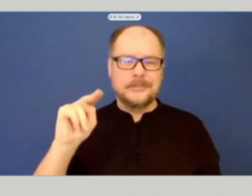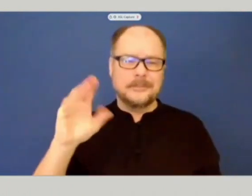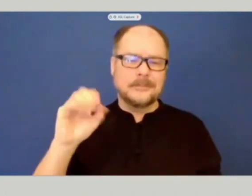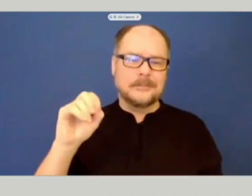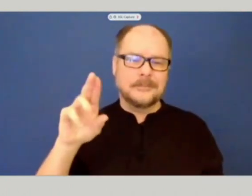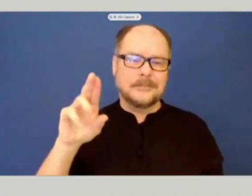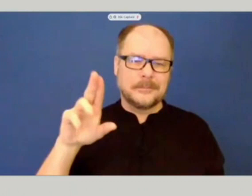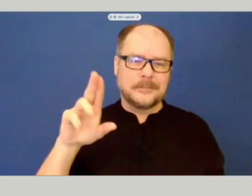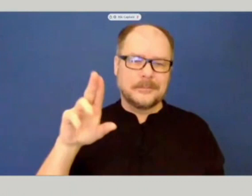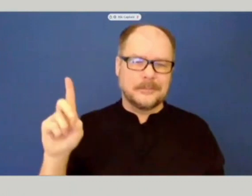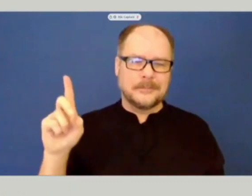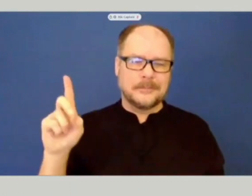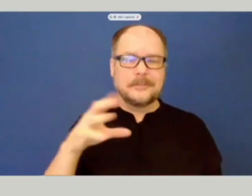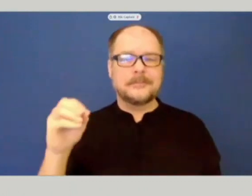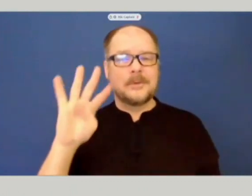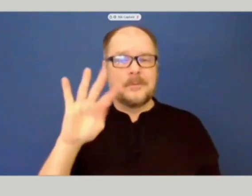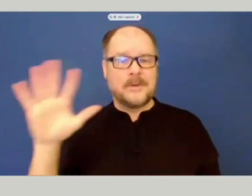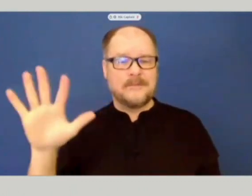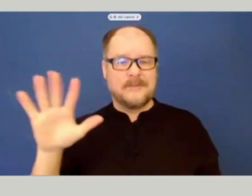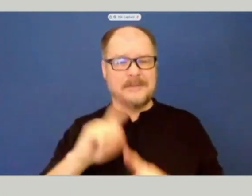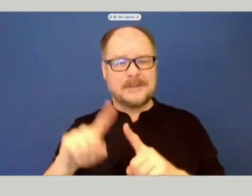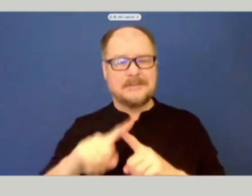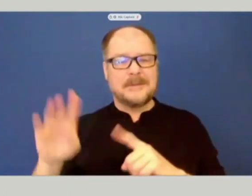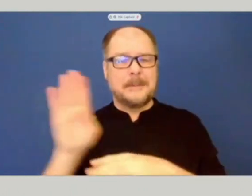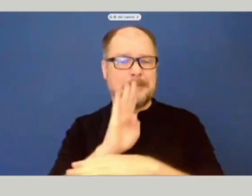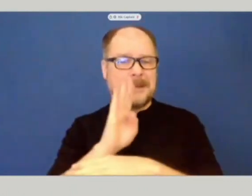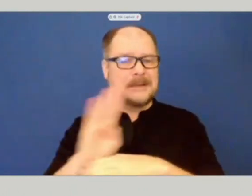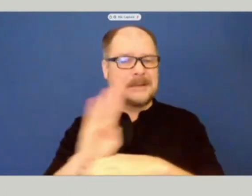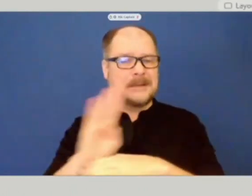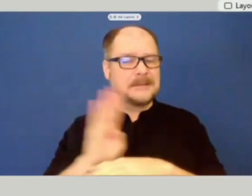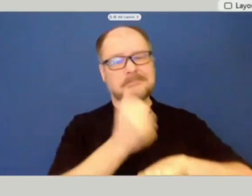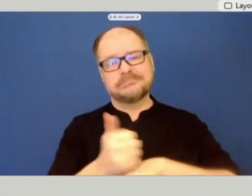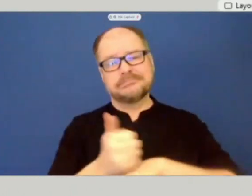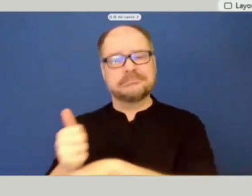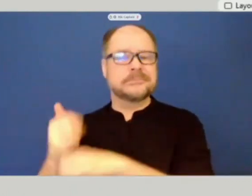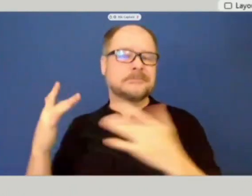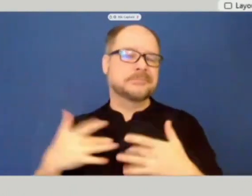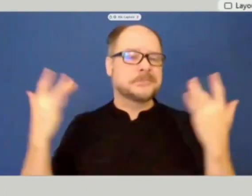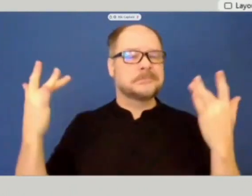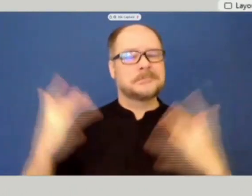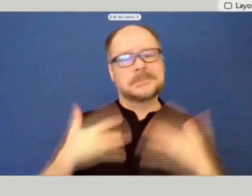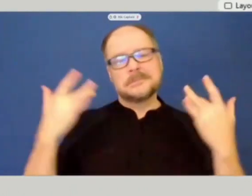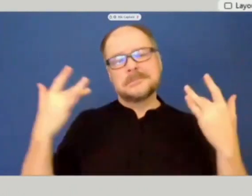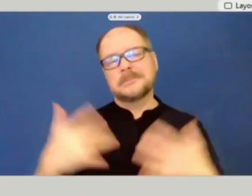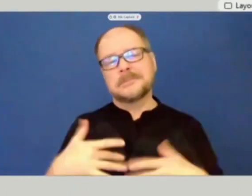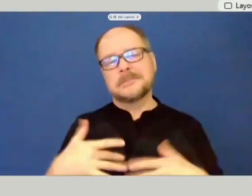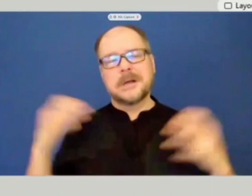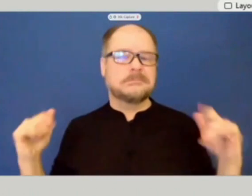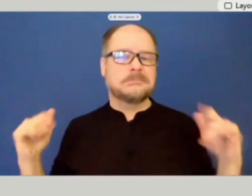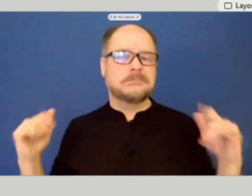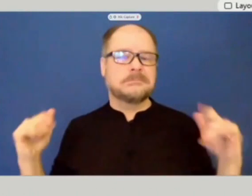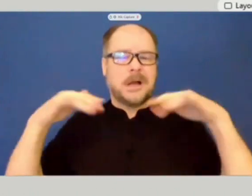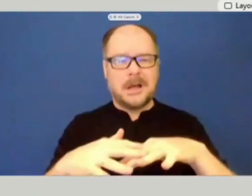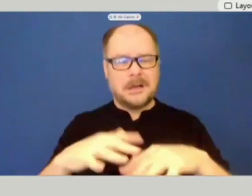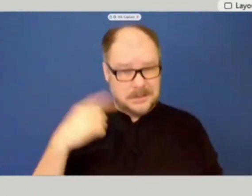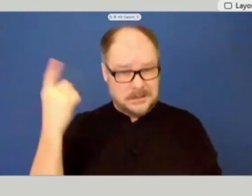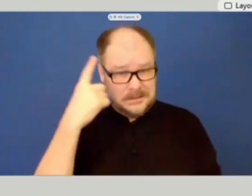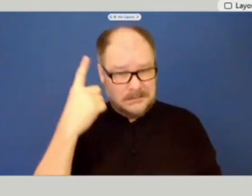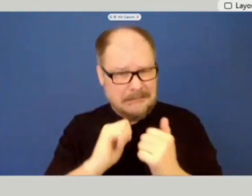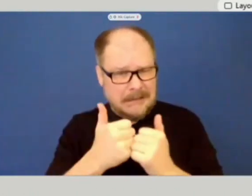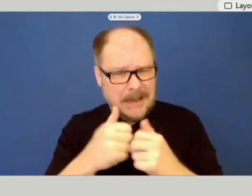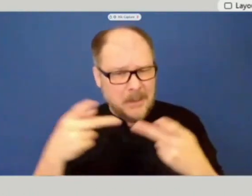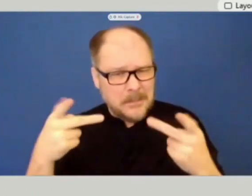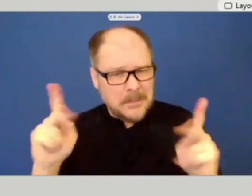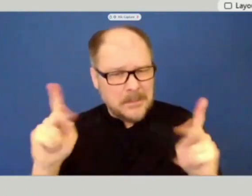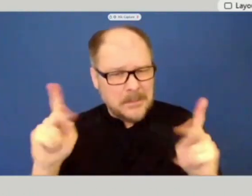There are 45 vendors coming, events scheduled, seems like a sort of convention. I'm wondering how this is allowed. How many people